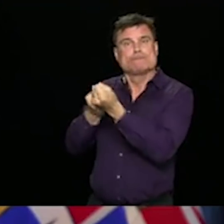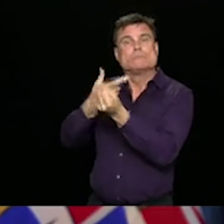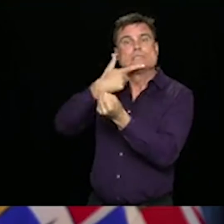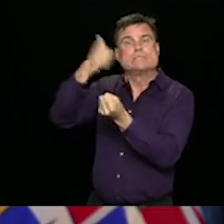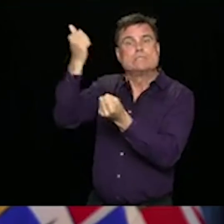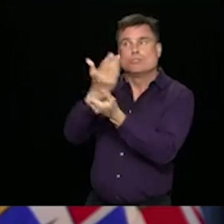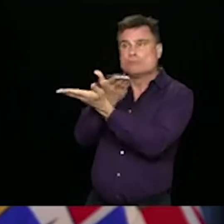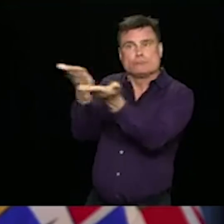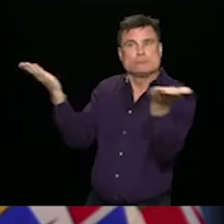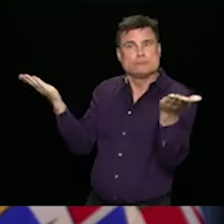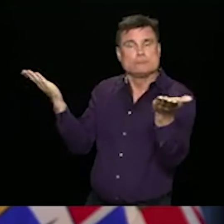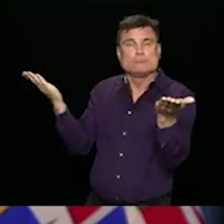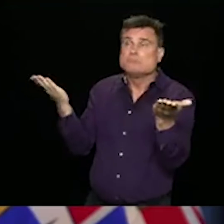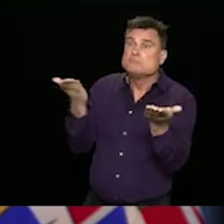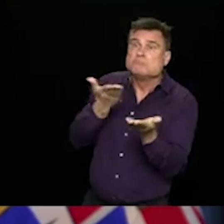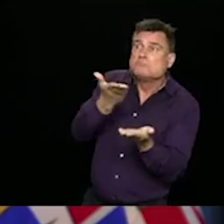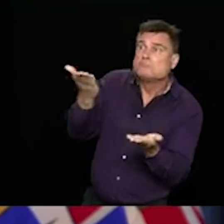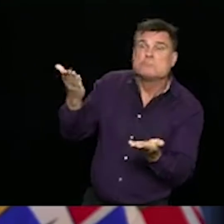need to continue them.